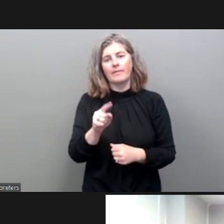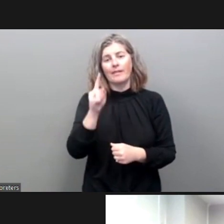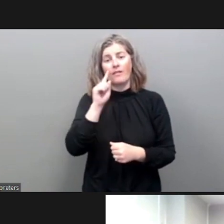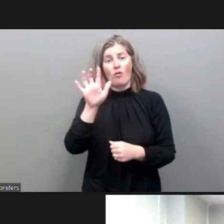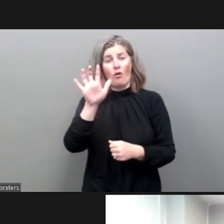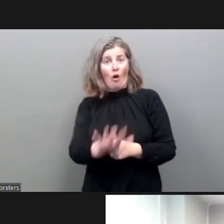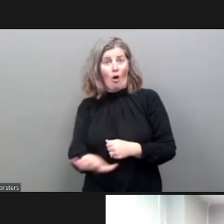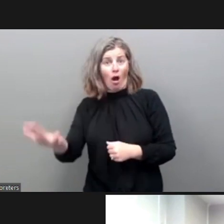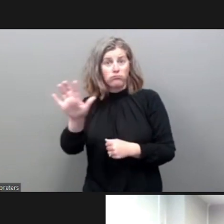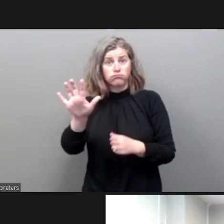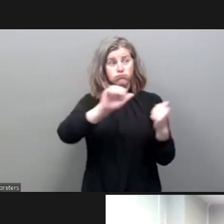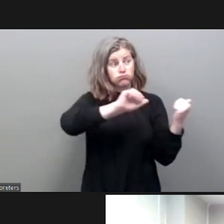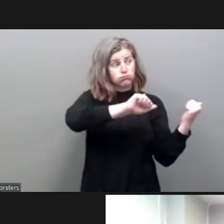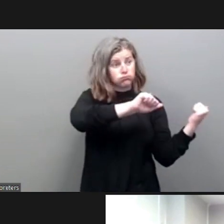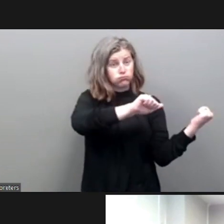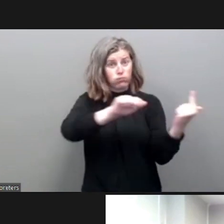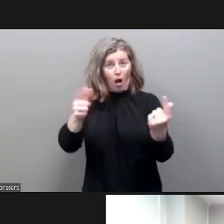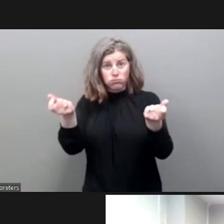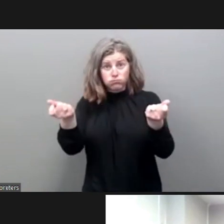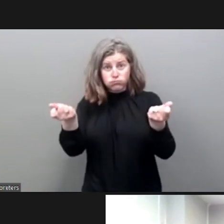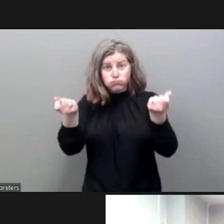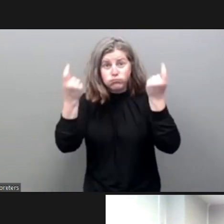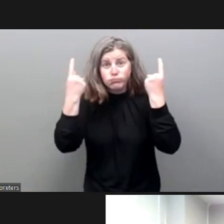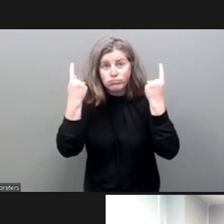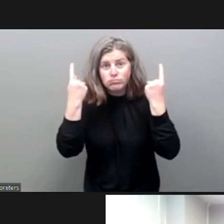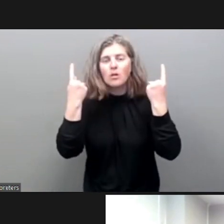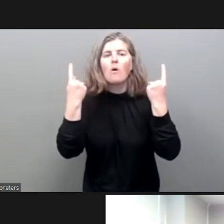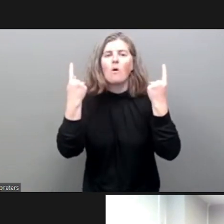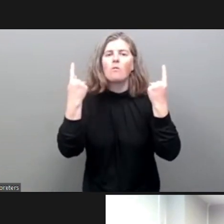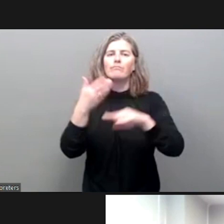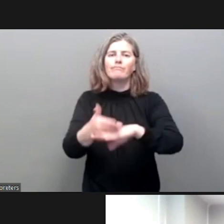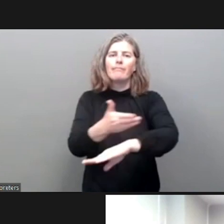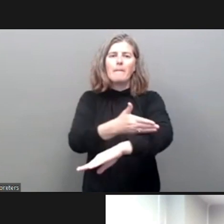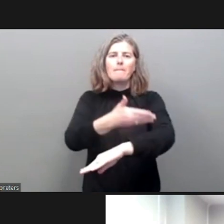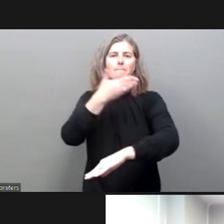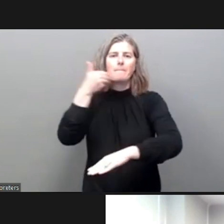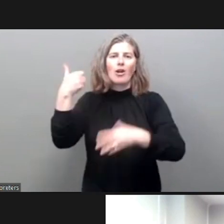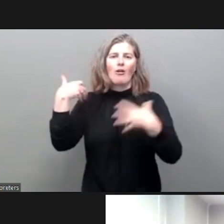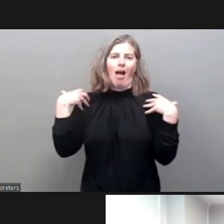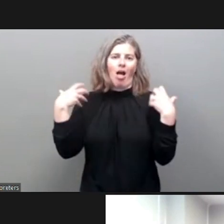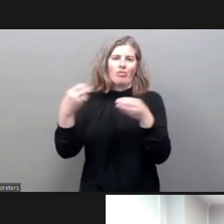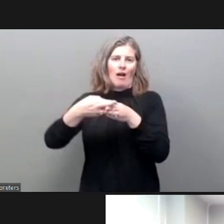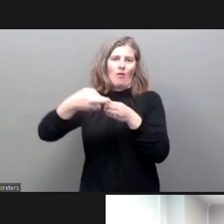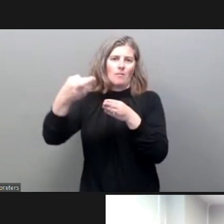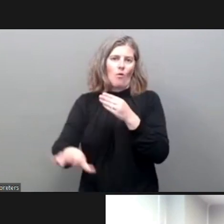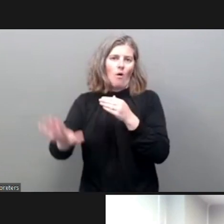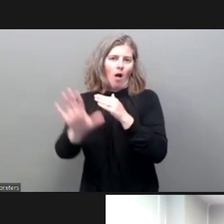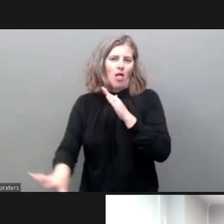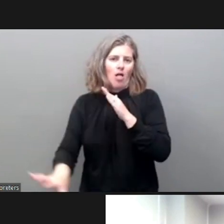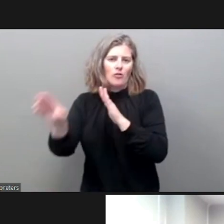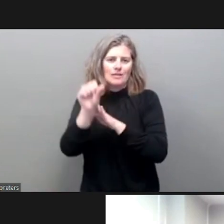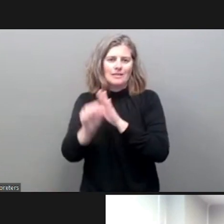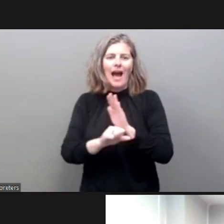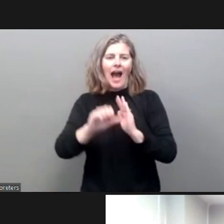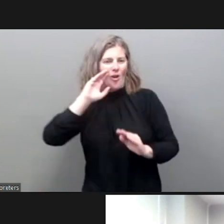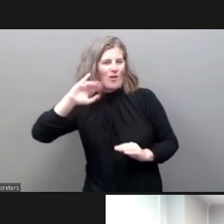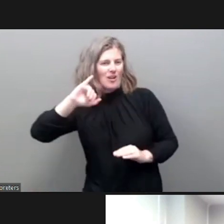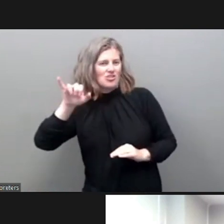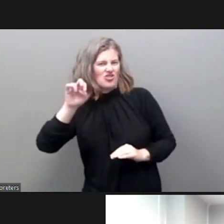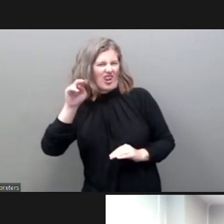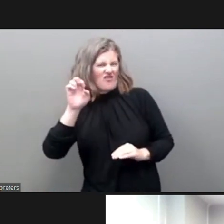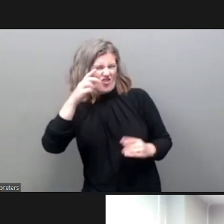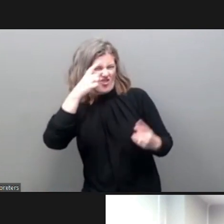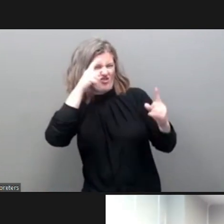clear understanding of it, then you actually can have better outcomes for the whole state. And I know Jennifer's already done a lot of that, but